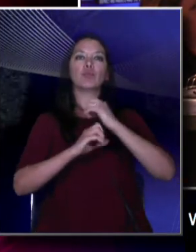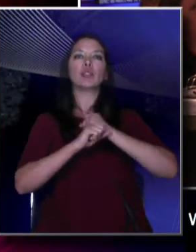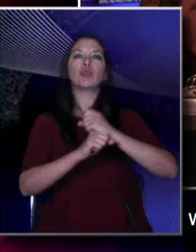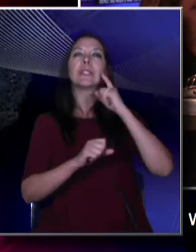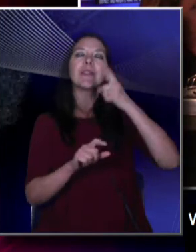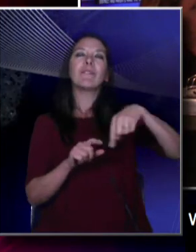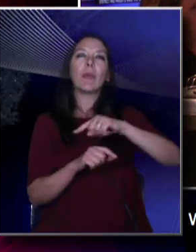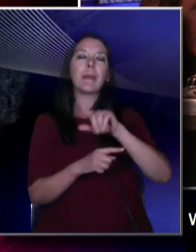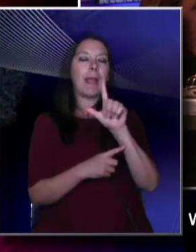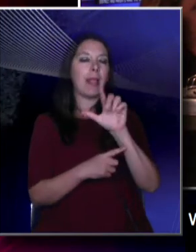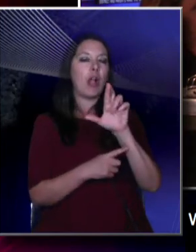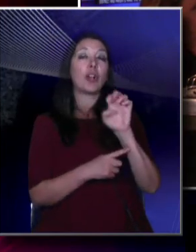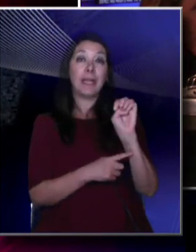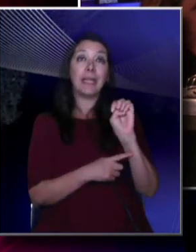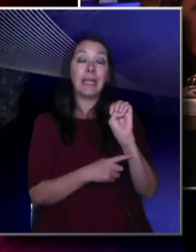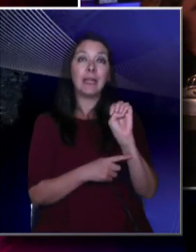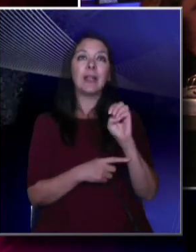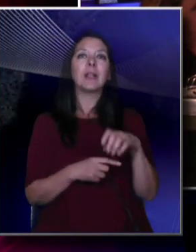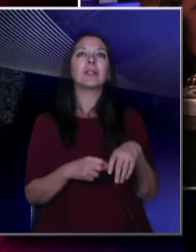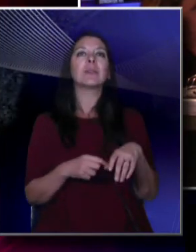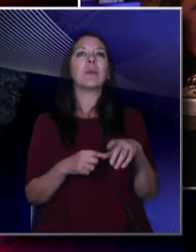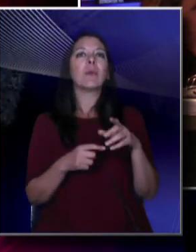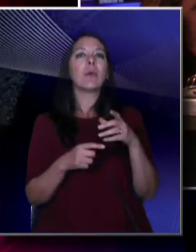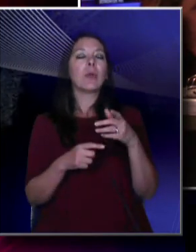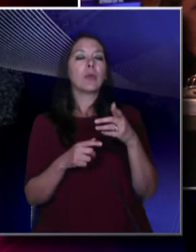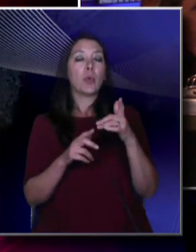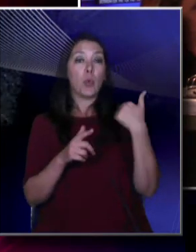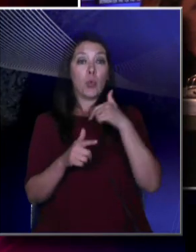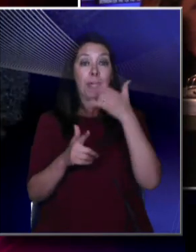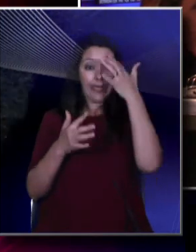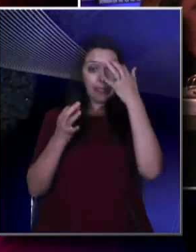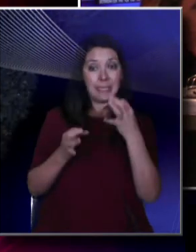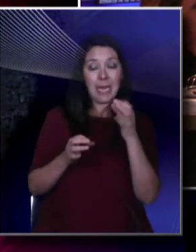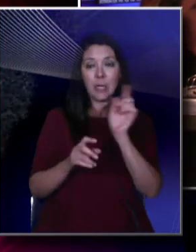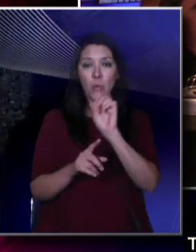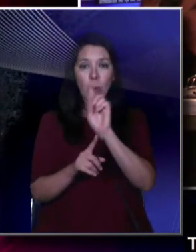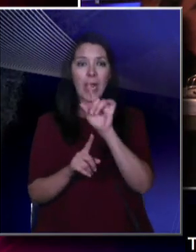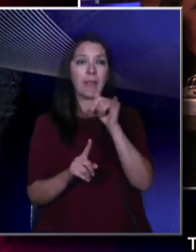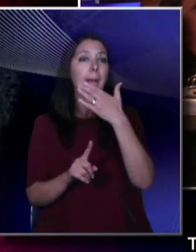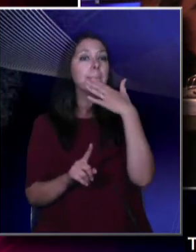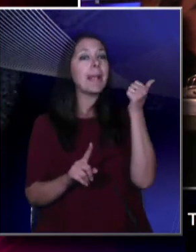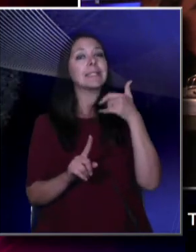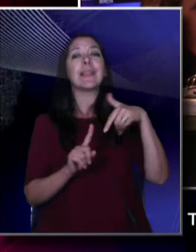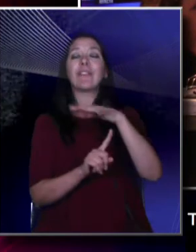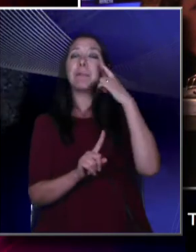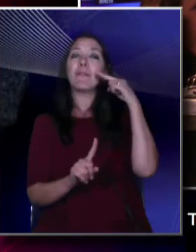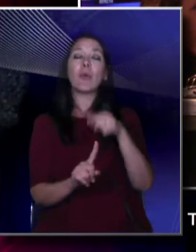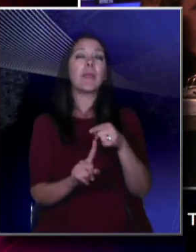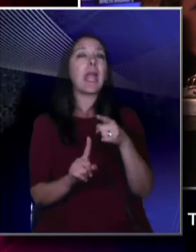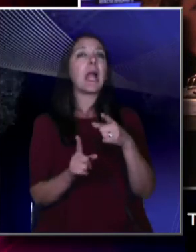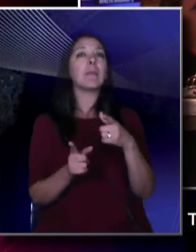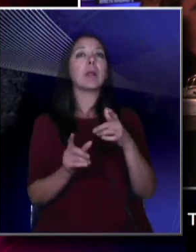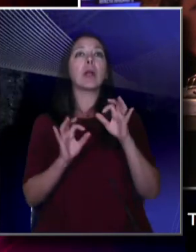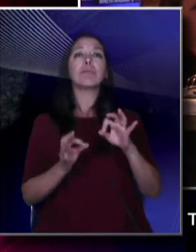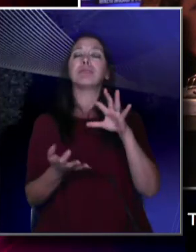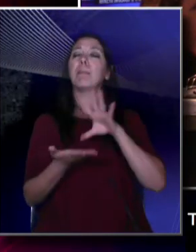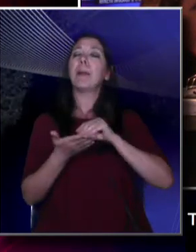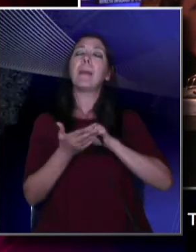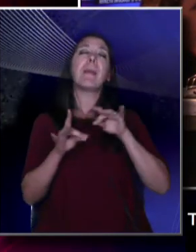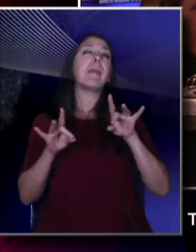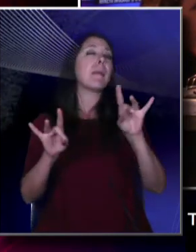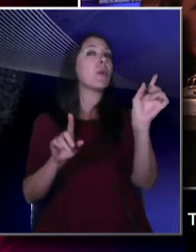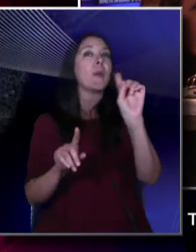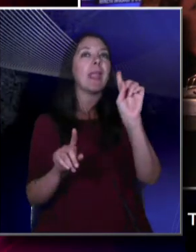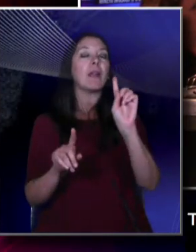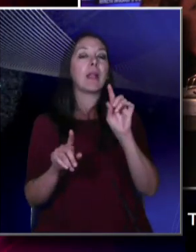the determination that for that particular student, the least restrictive environment is to be in a school